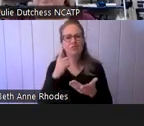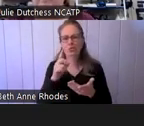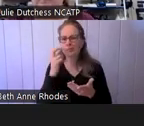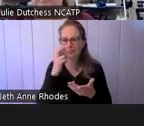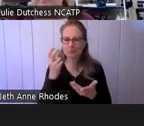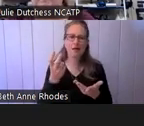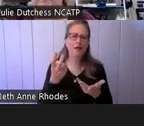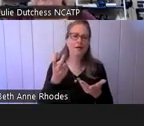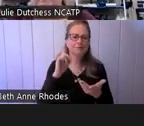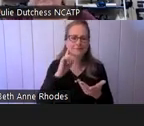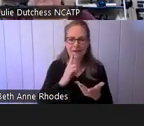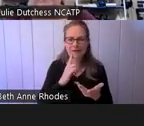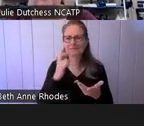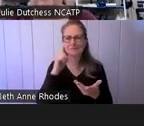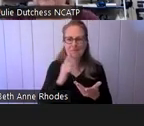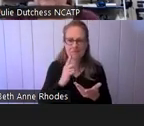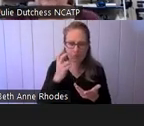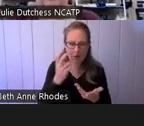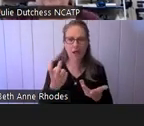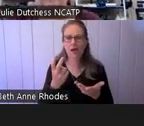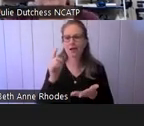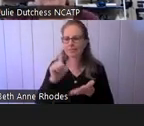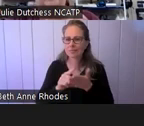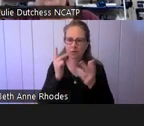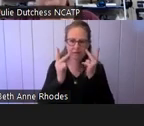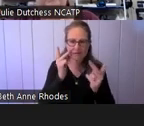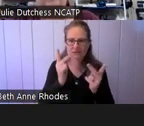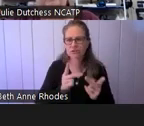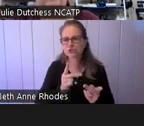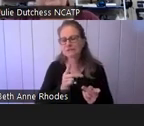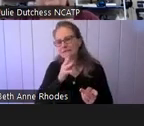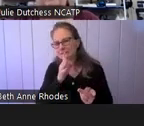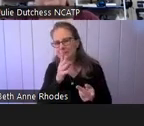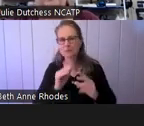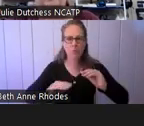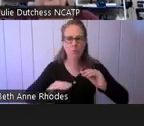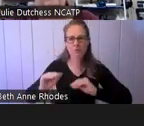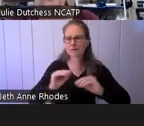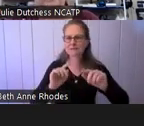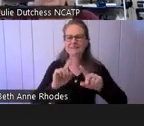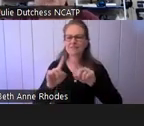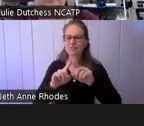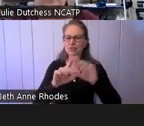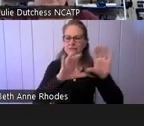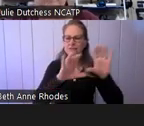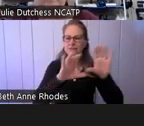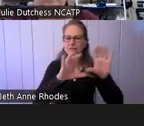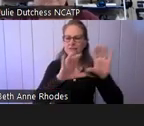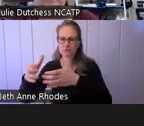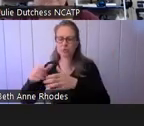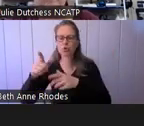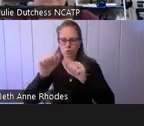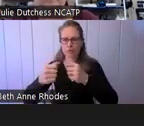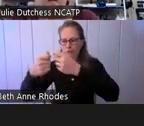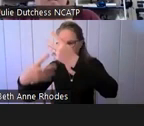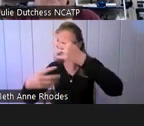general, hard of hearing, low vision, mobility, and speech. Those are the different categories that you can look and explore the different apps that they